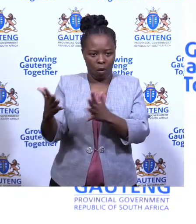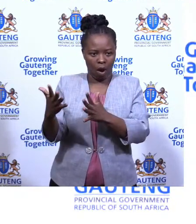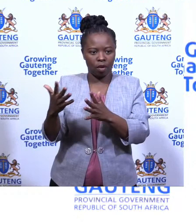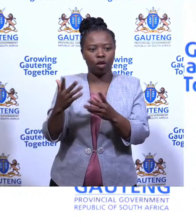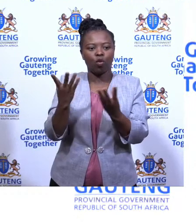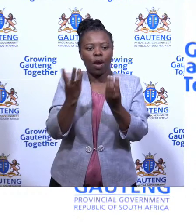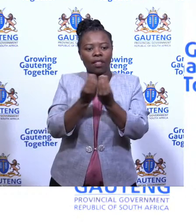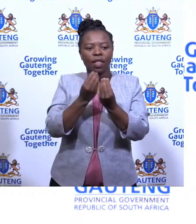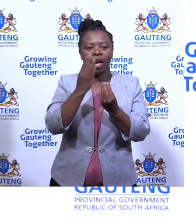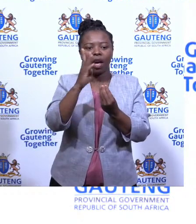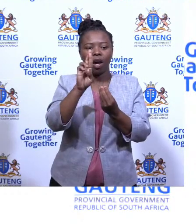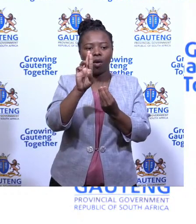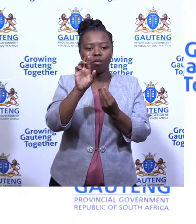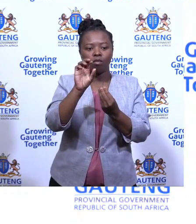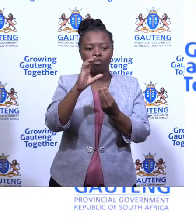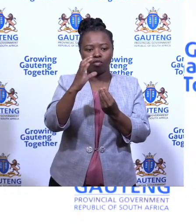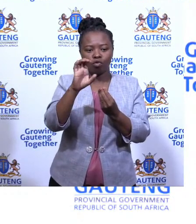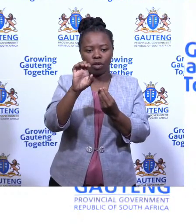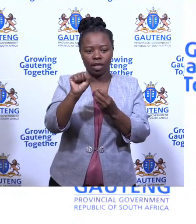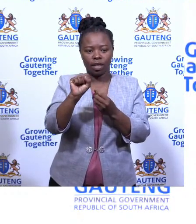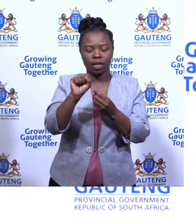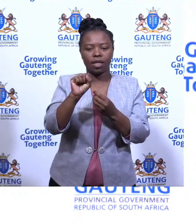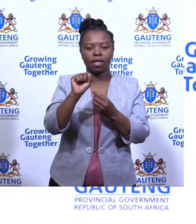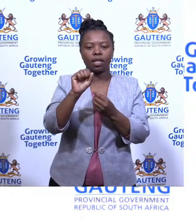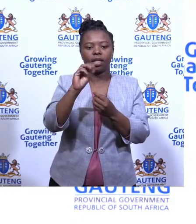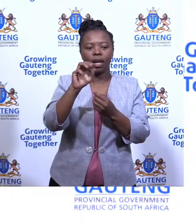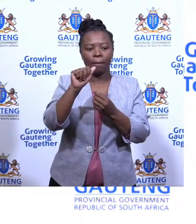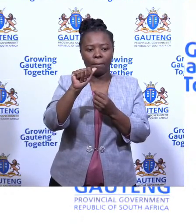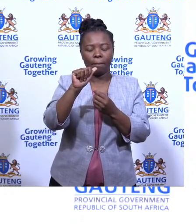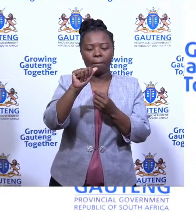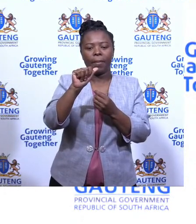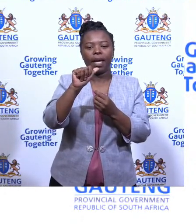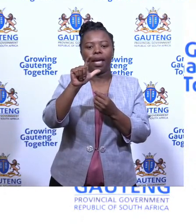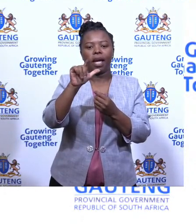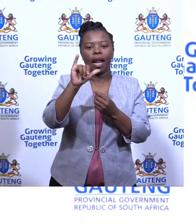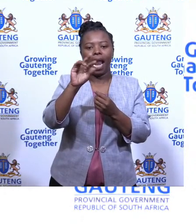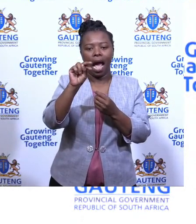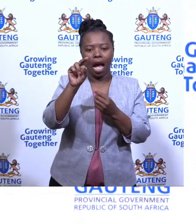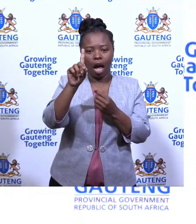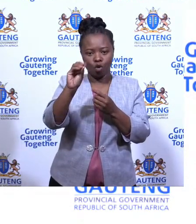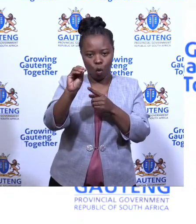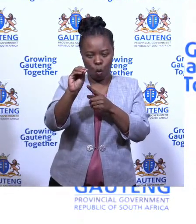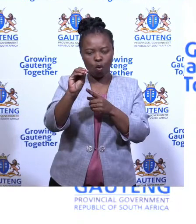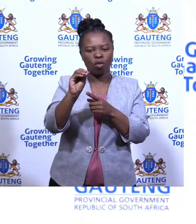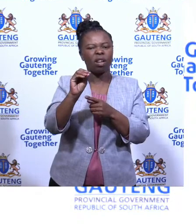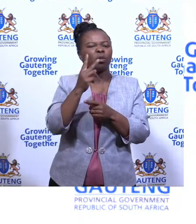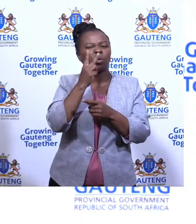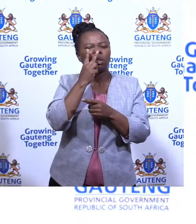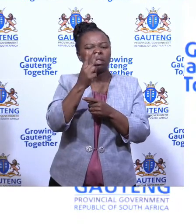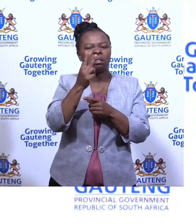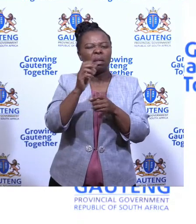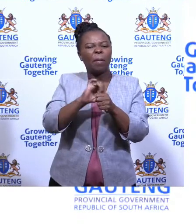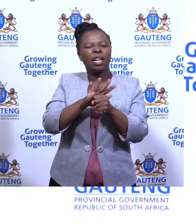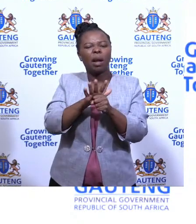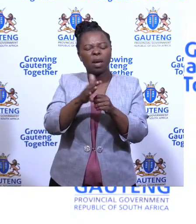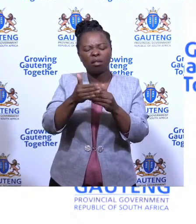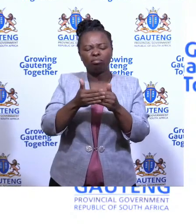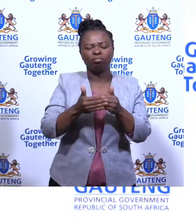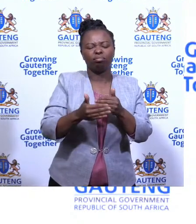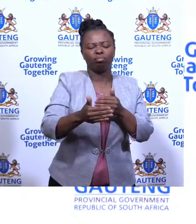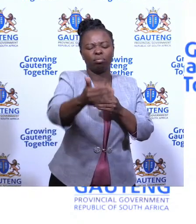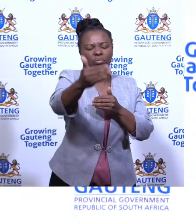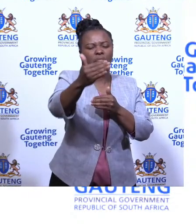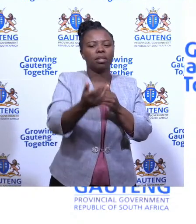Professor Bruce Melado, we will get a sense of where is the pandemic going according to modeling